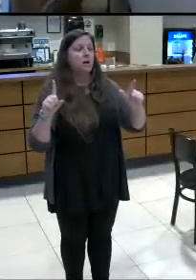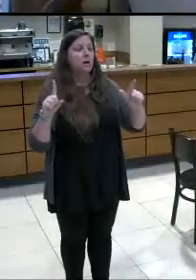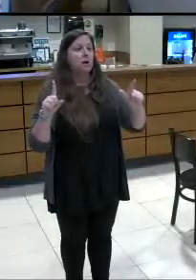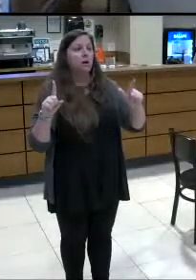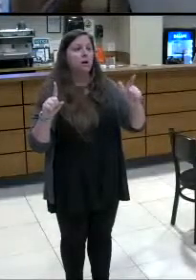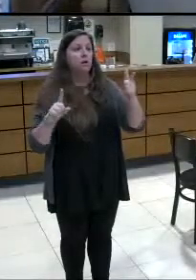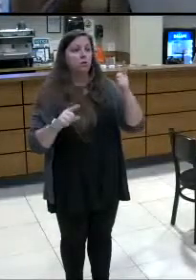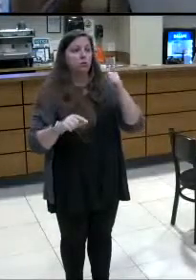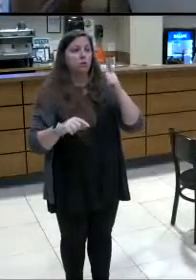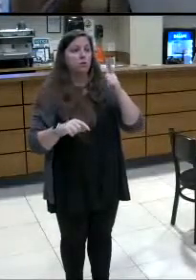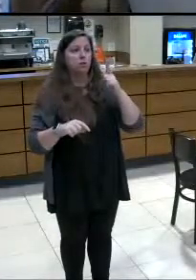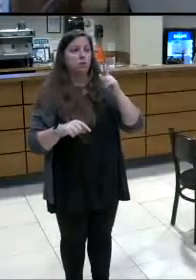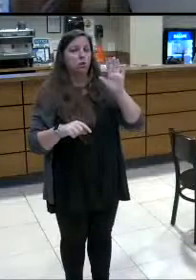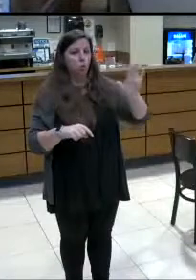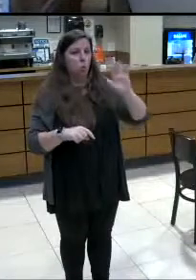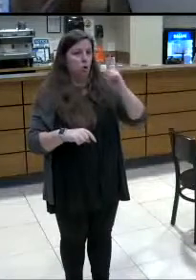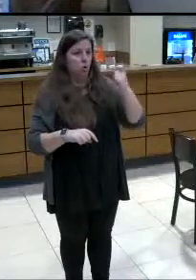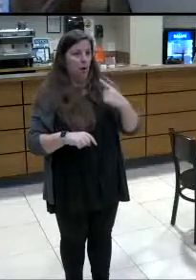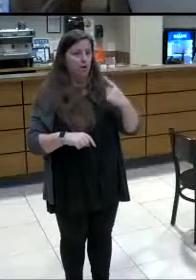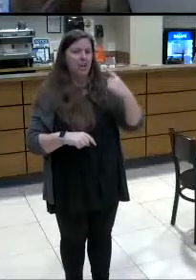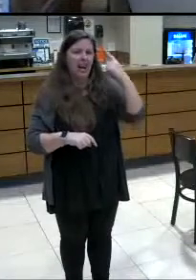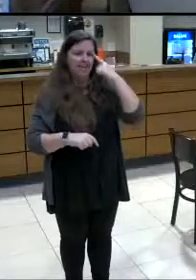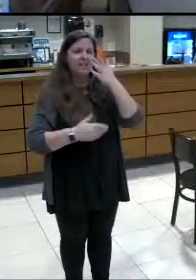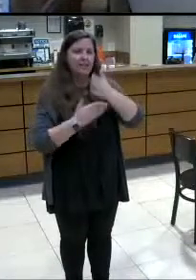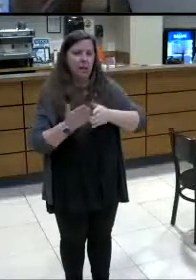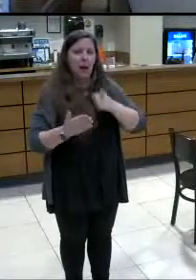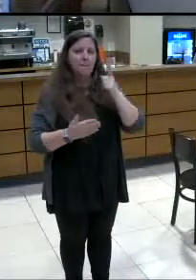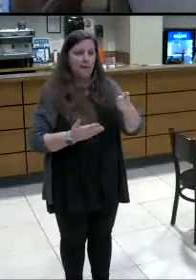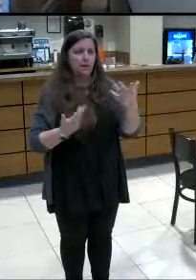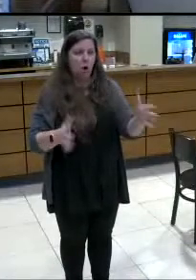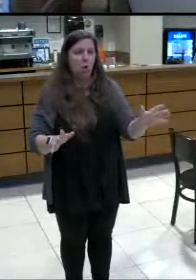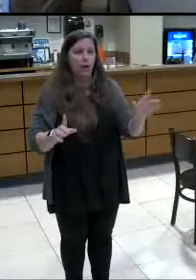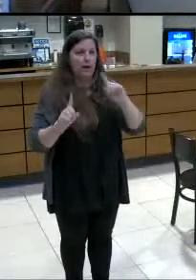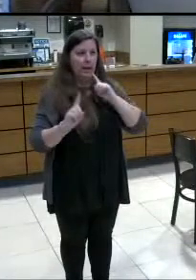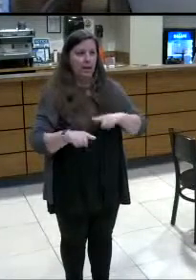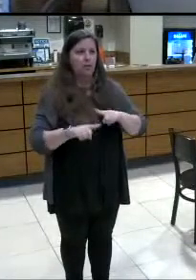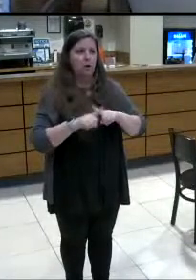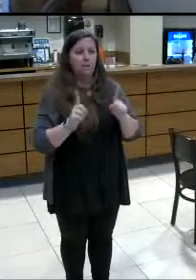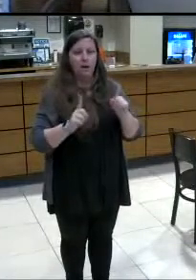to you. You're welcome. We looked at them today together.